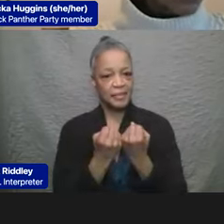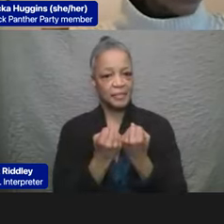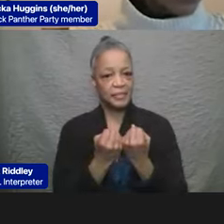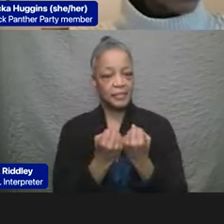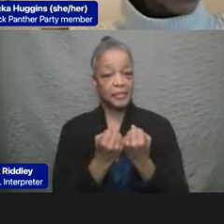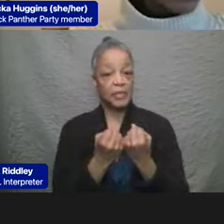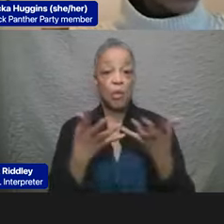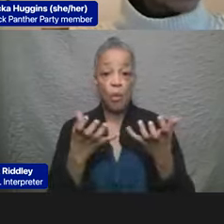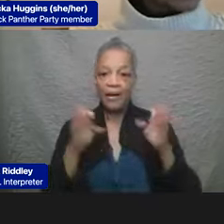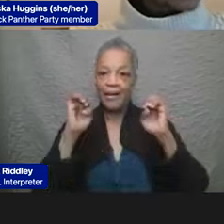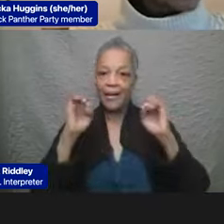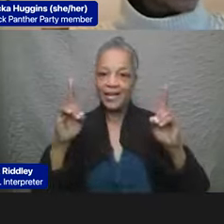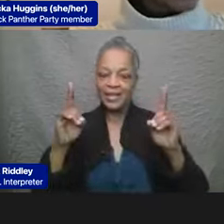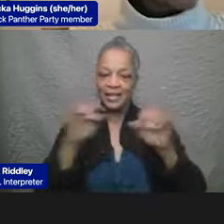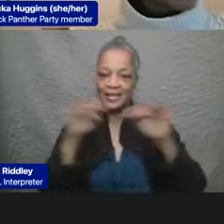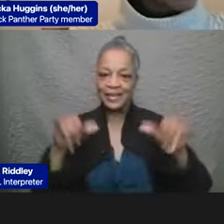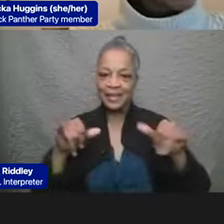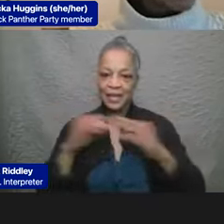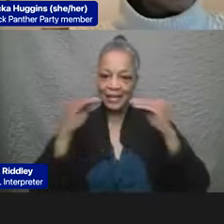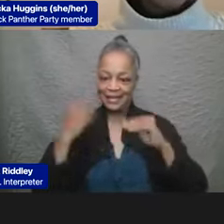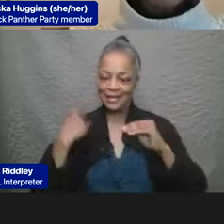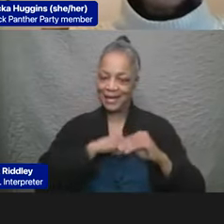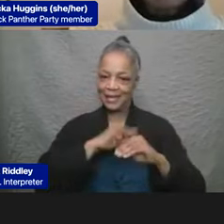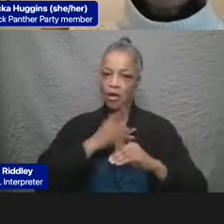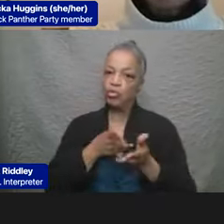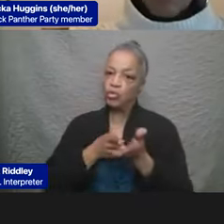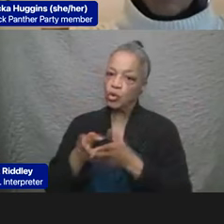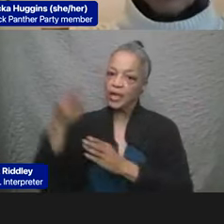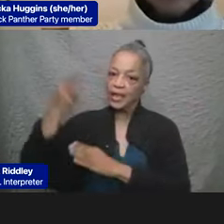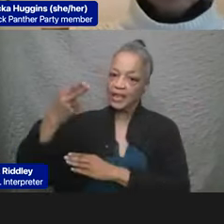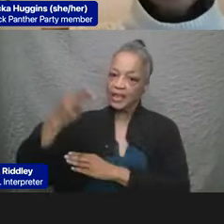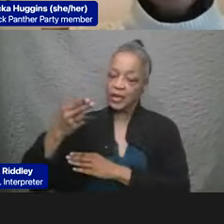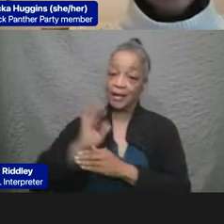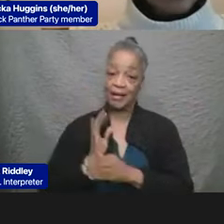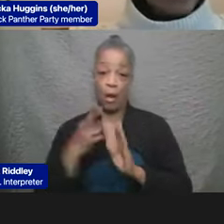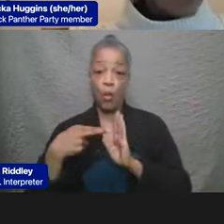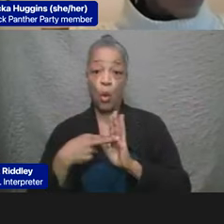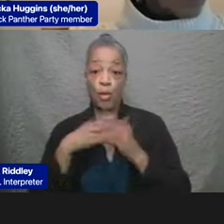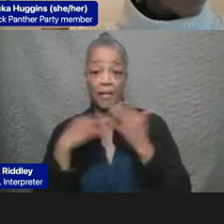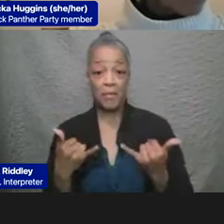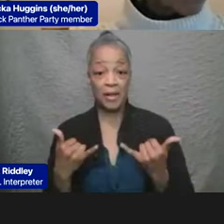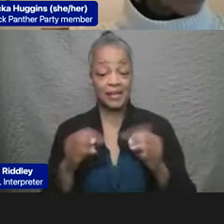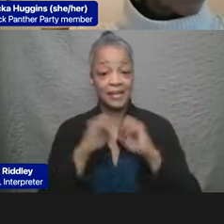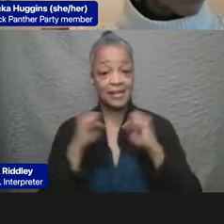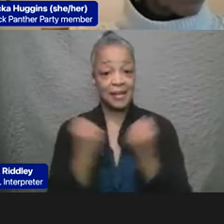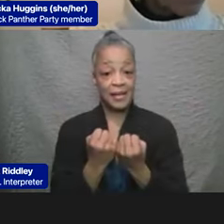We want an education that teaches us our true history and our role in the present day society.